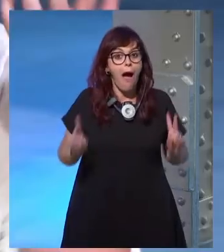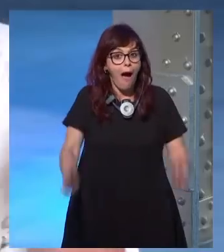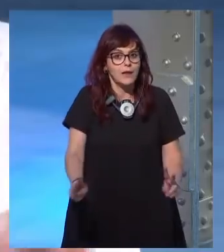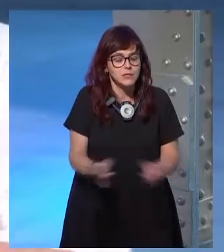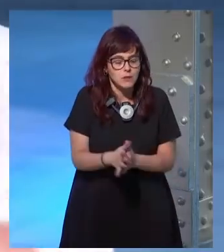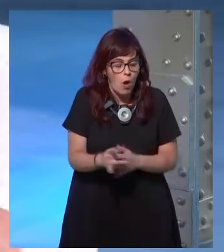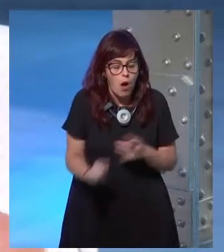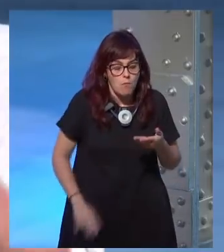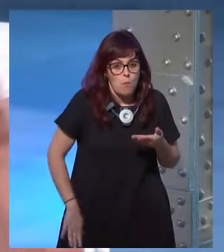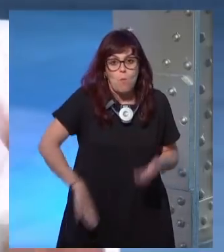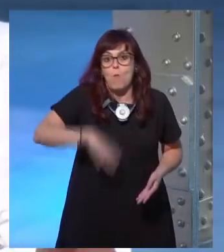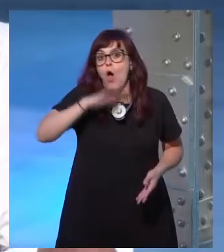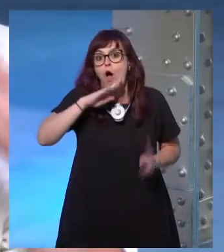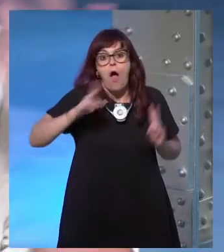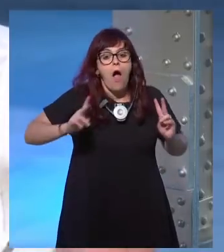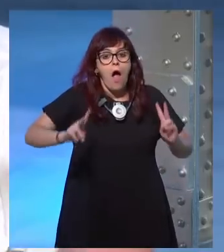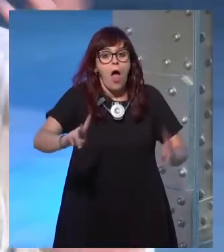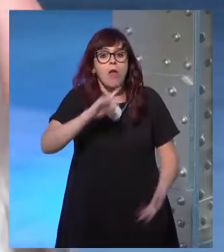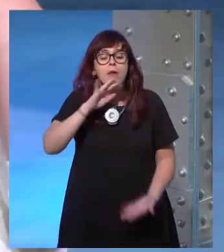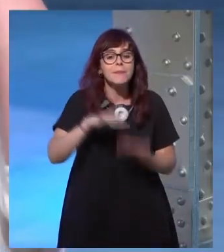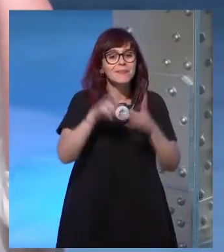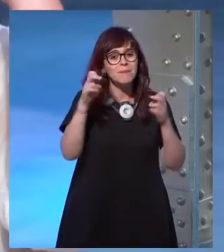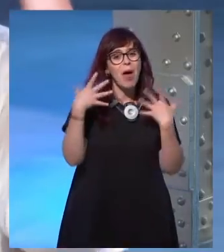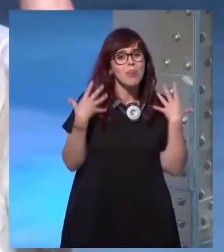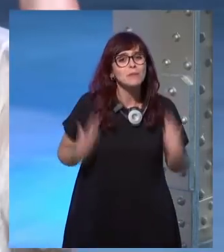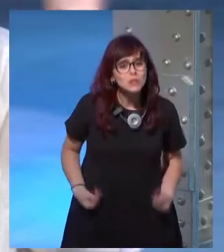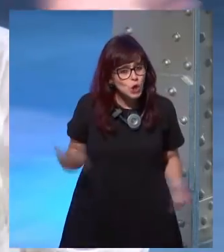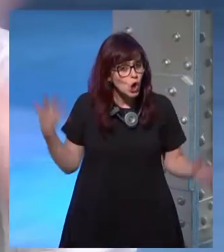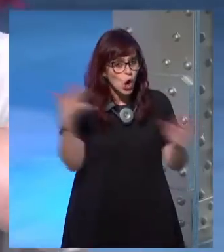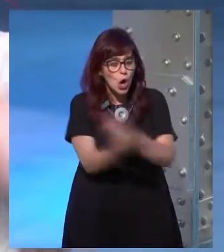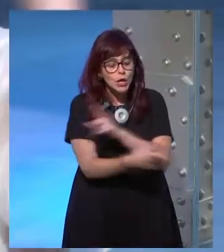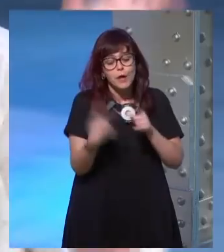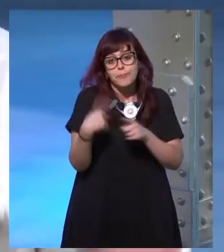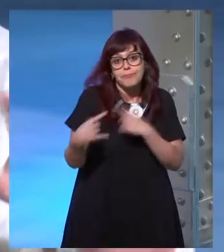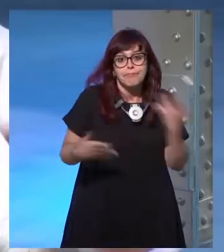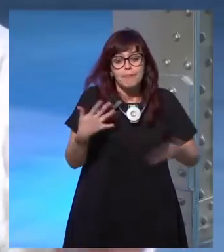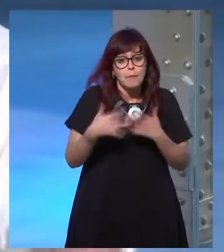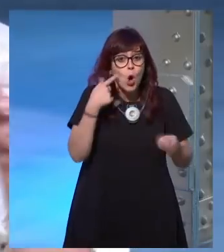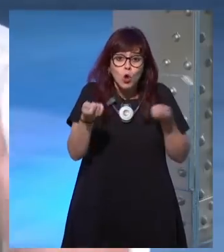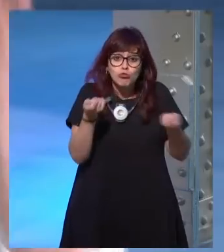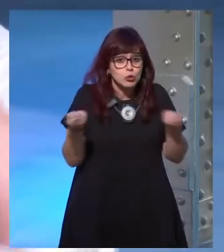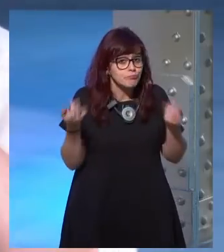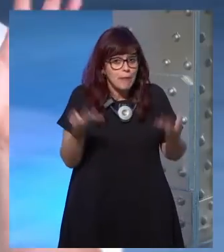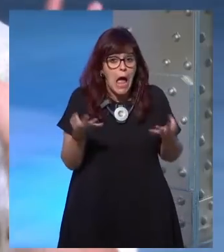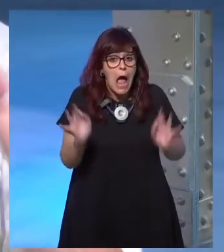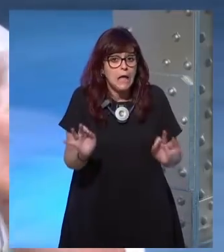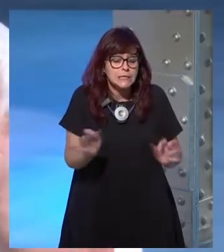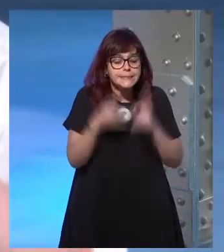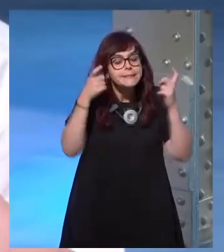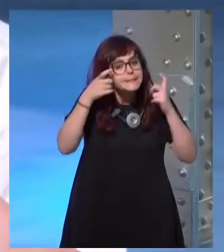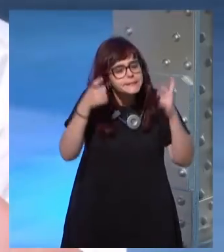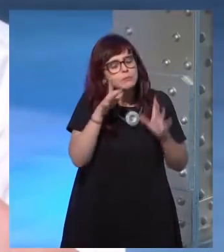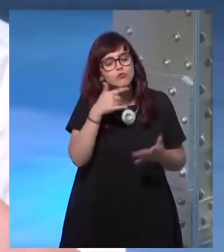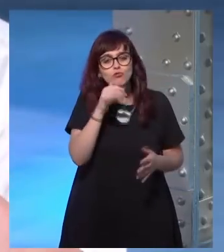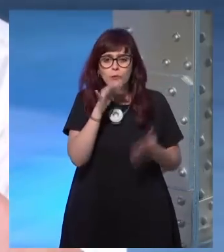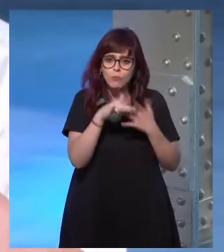work incredibly hard. This is why I still have a day job in the U.S. It's a mess. You don't go